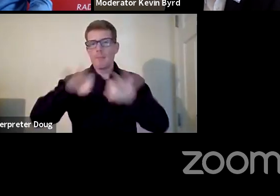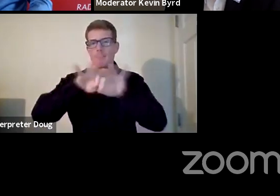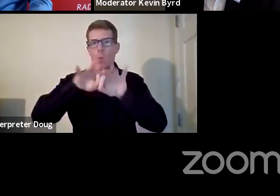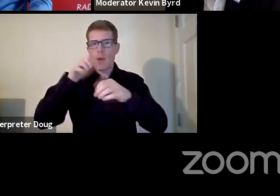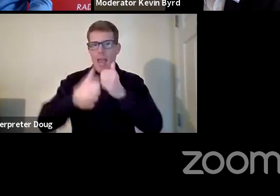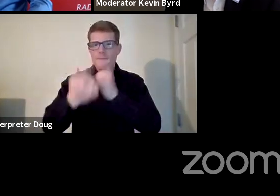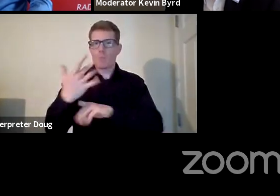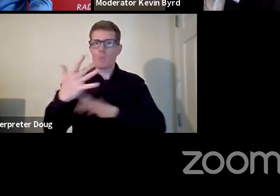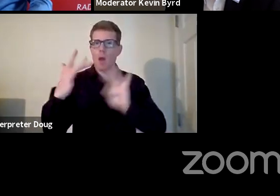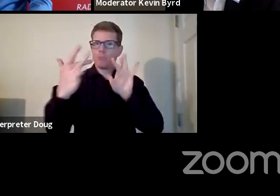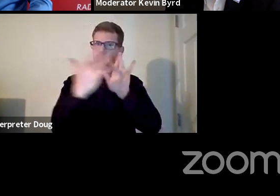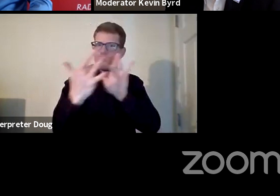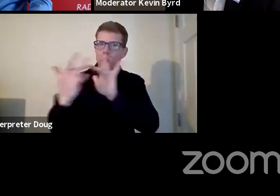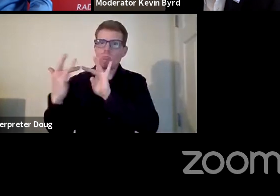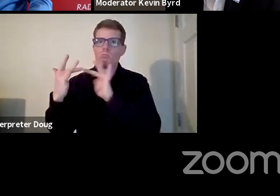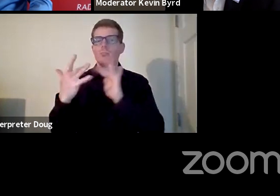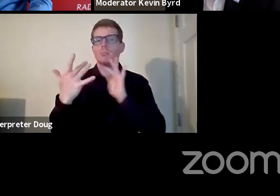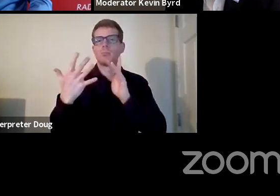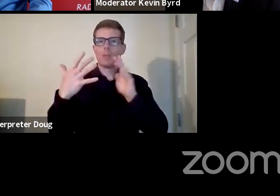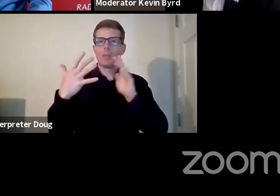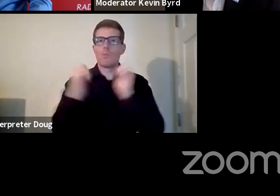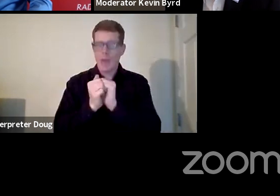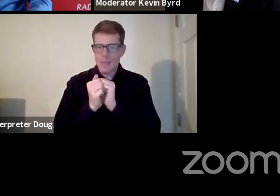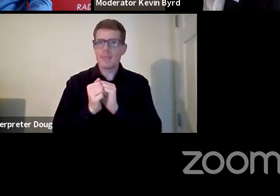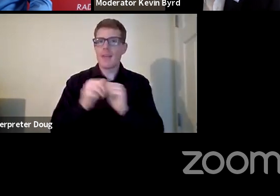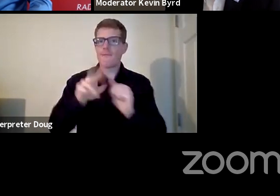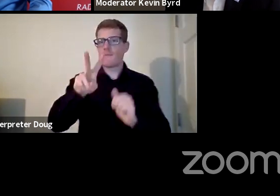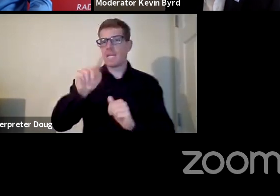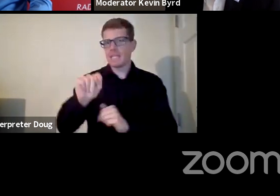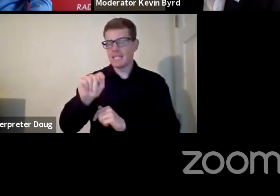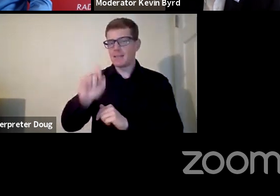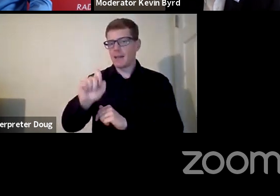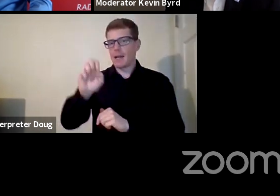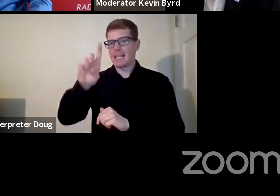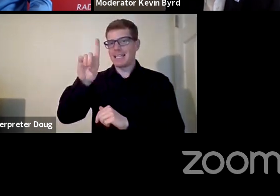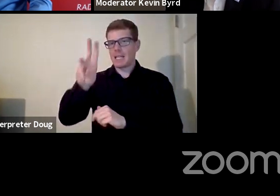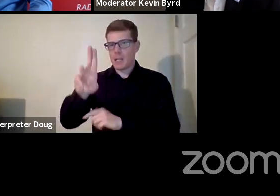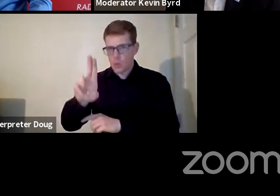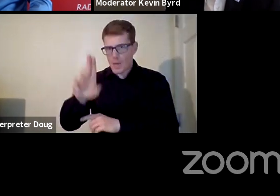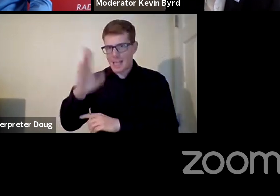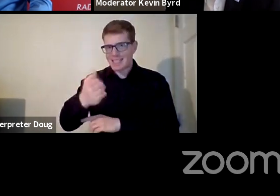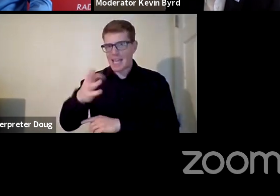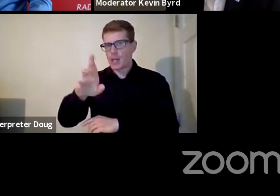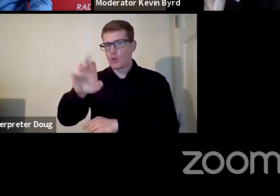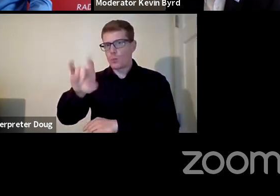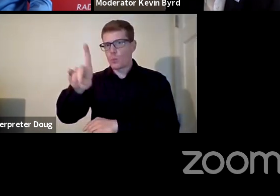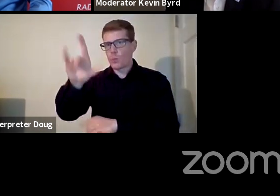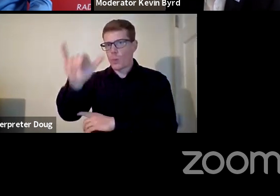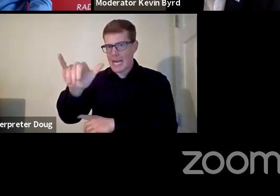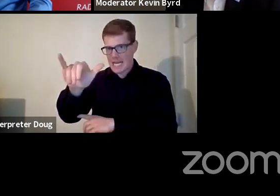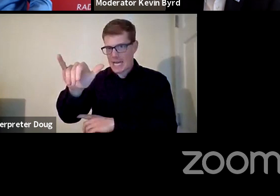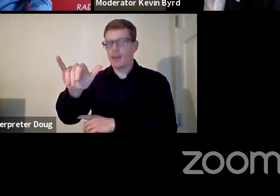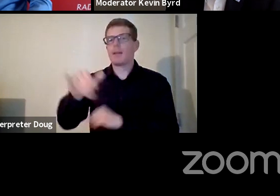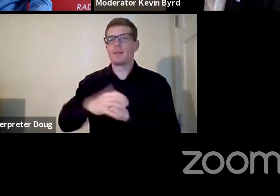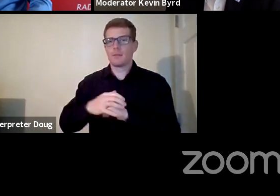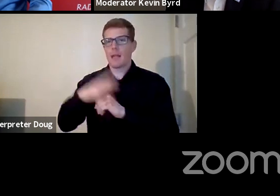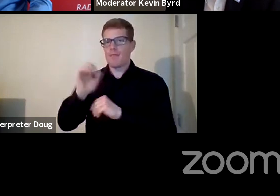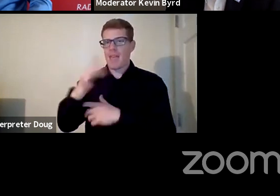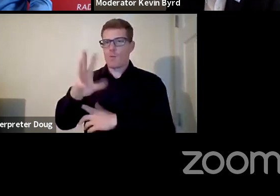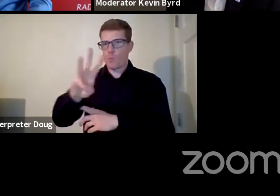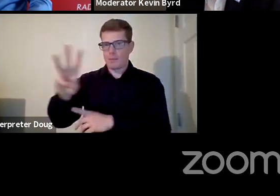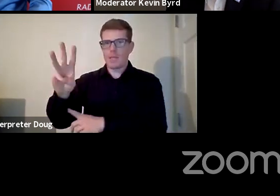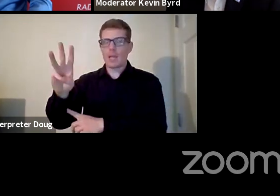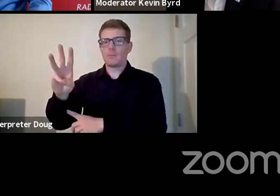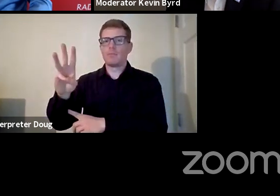our vt.edu/ready website. All of the people involved in Virginia Tech, students,